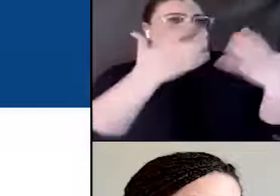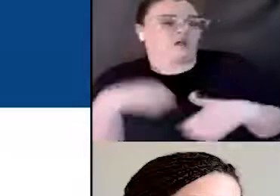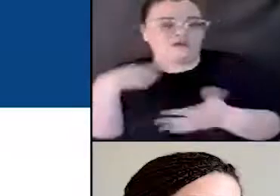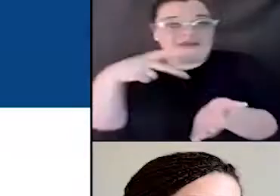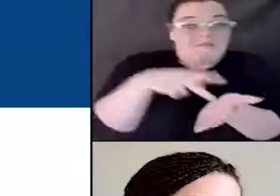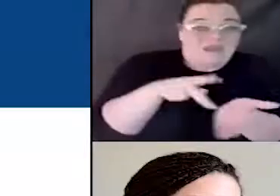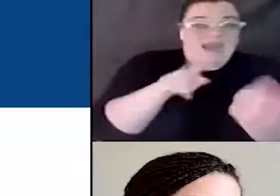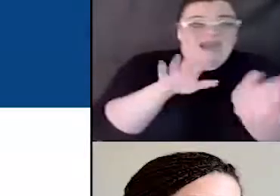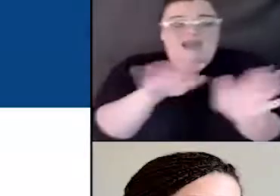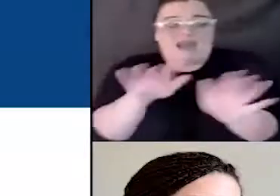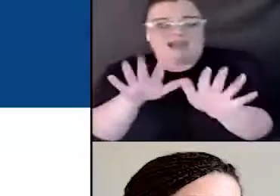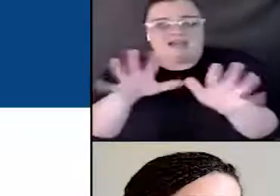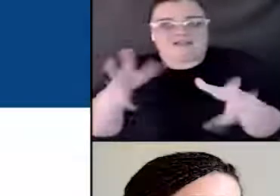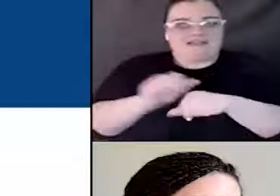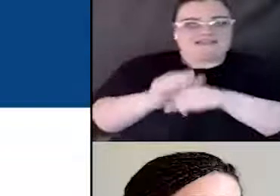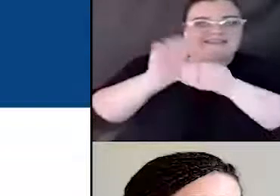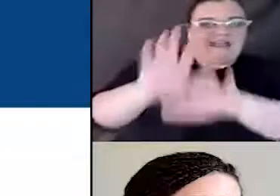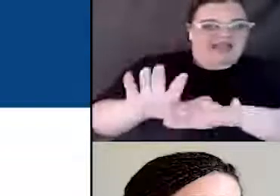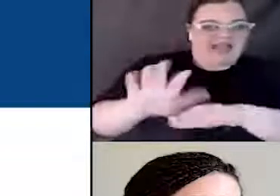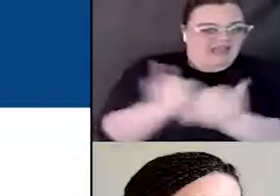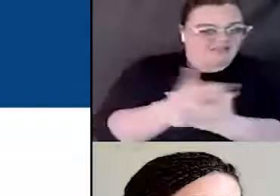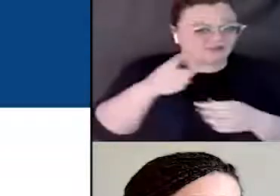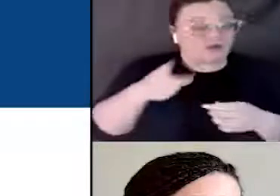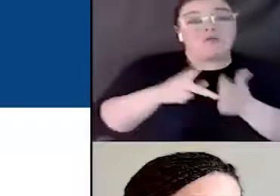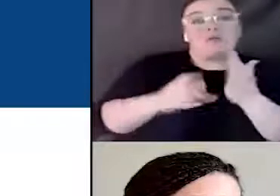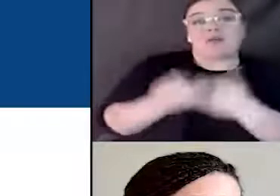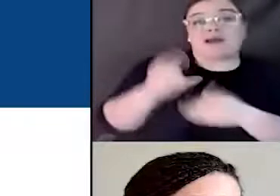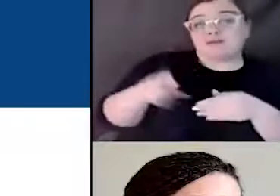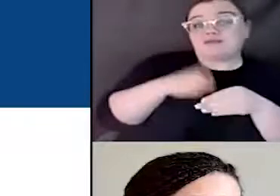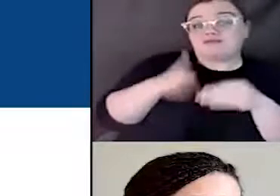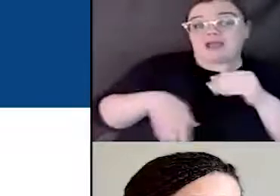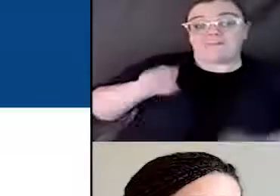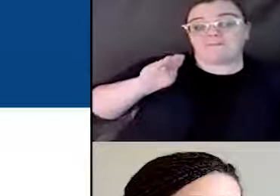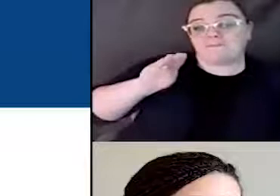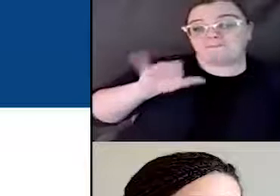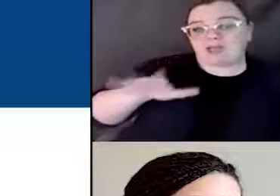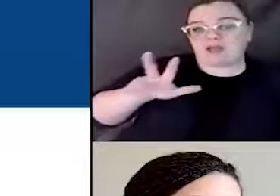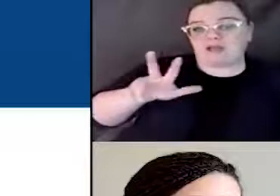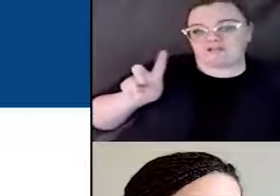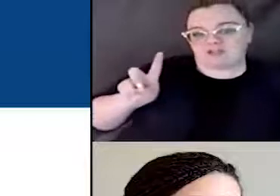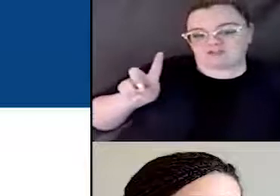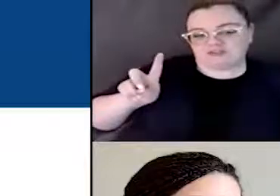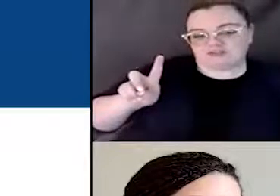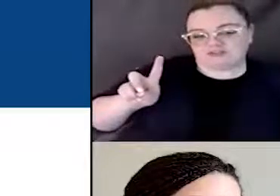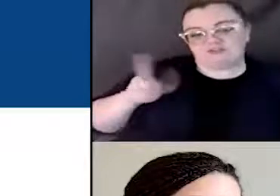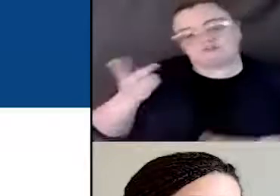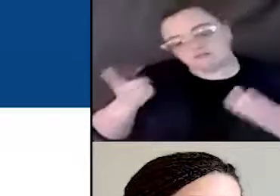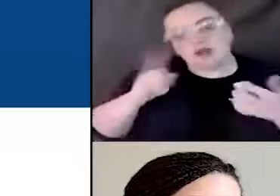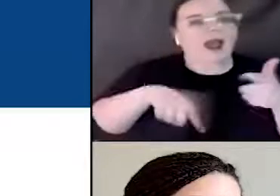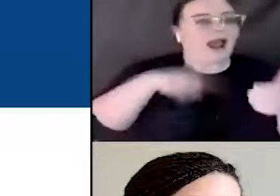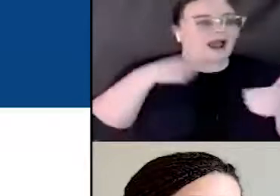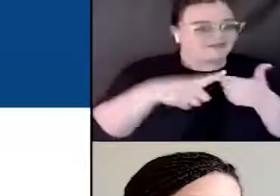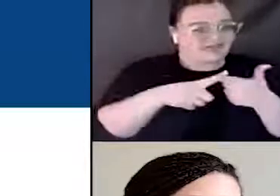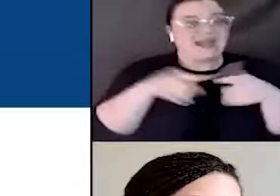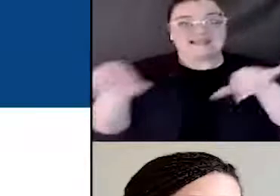you. The projects would need to be completed by May 31st. And then, as we've seen today, you will then